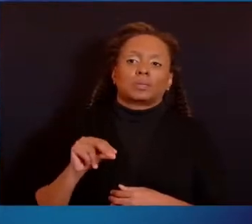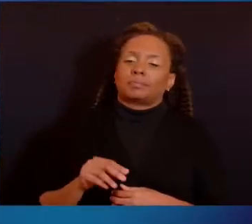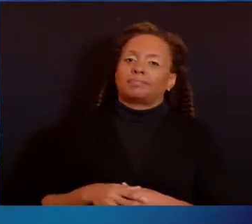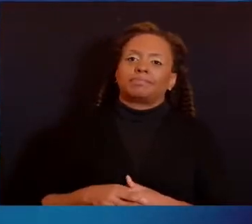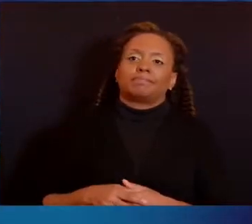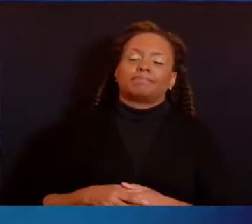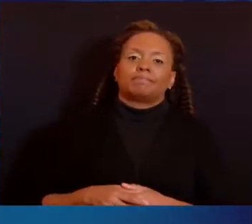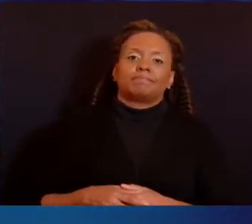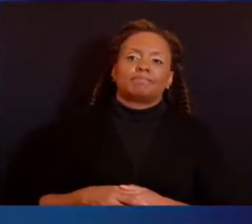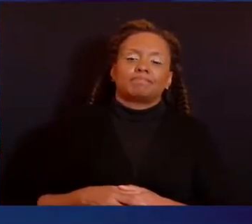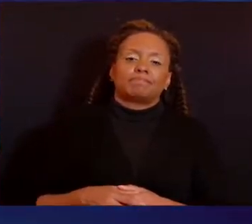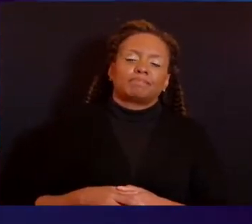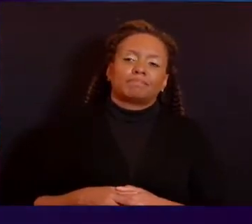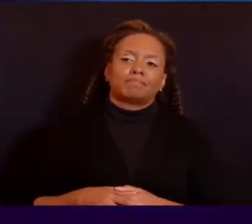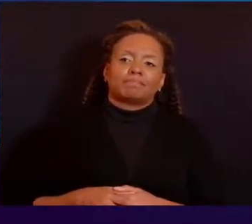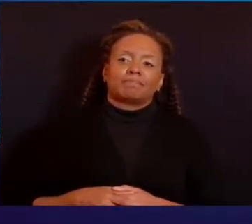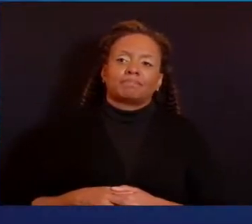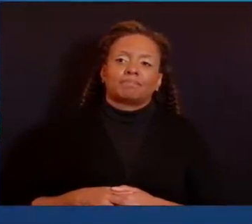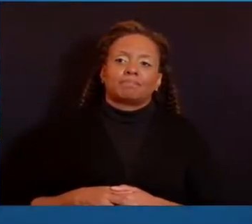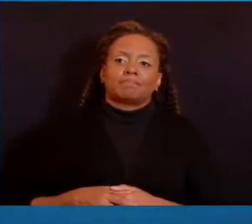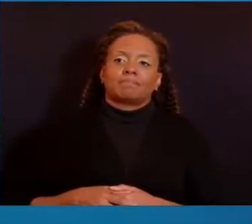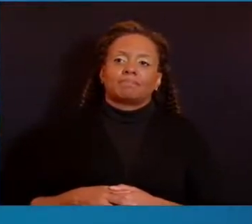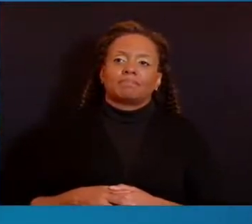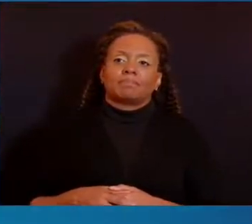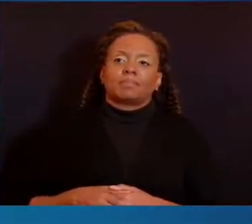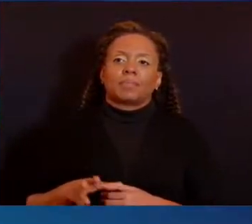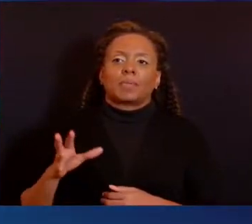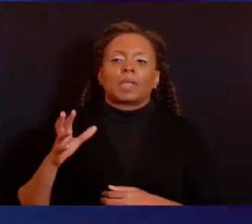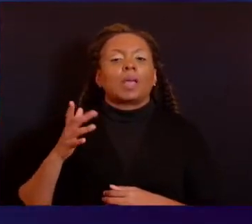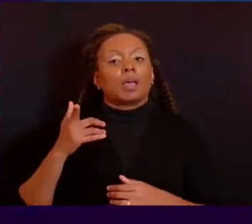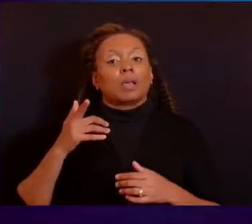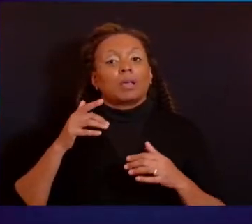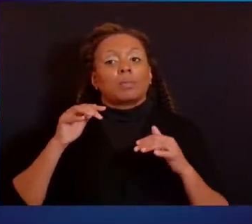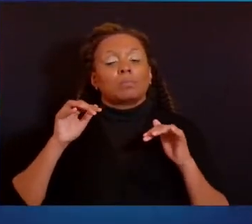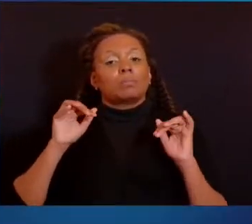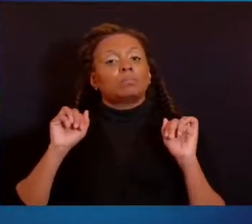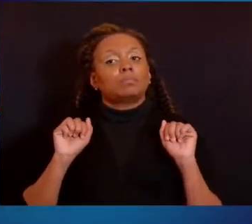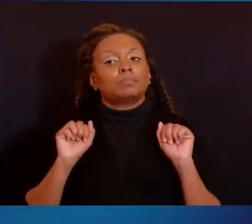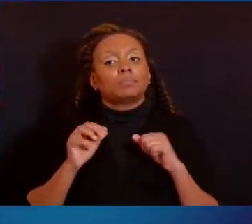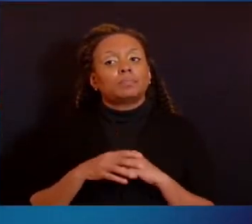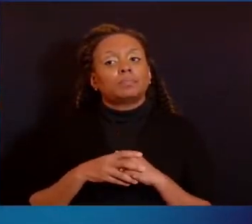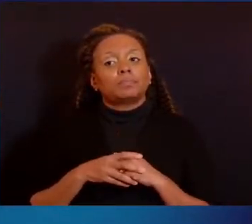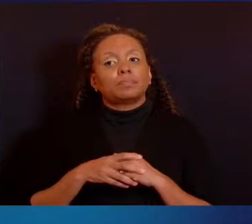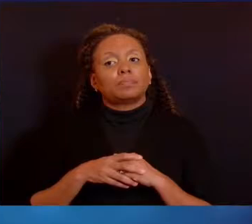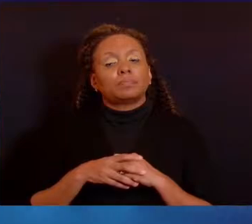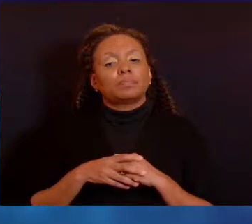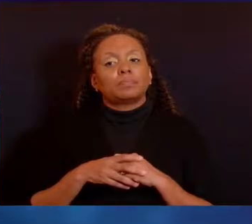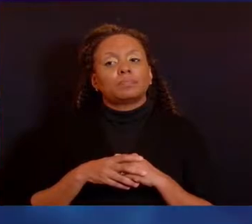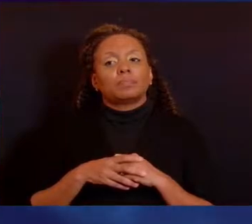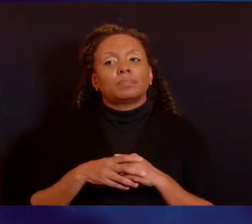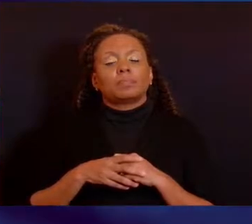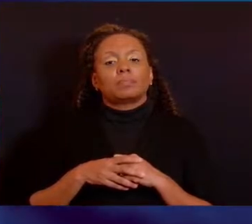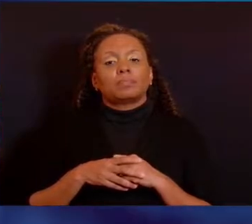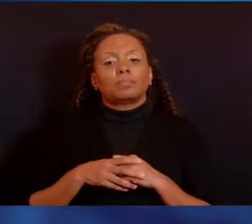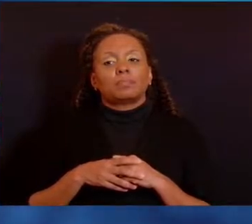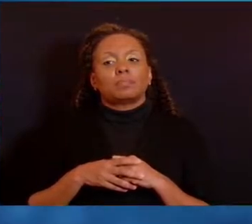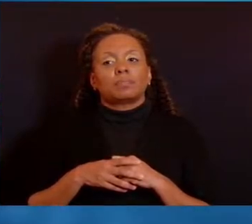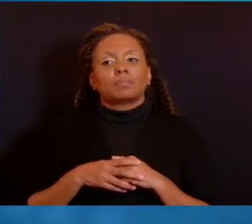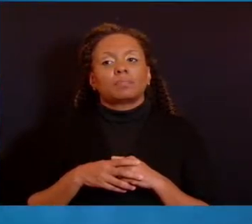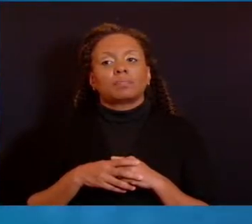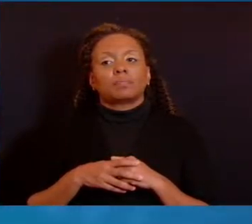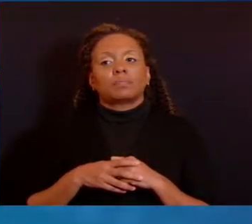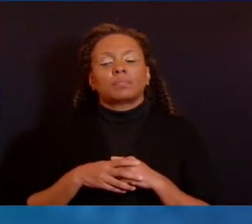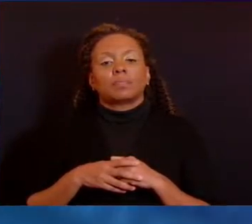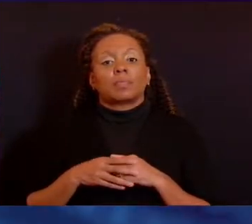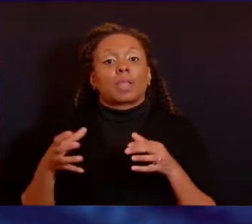didn't. Actually, the converse is actually true. It actually, such large amounts of Sahara dust actually weaken